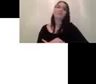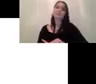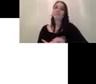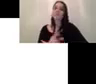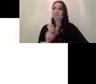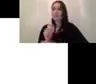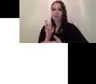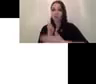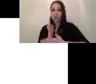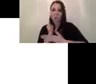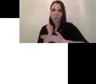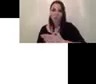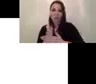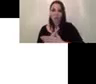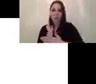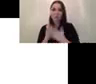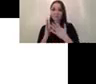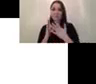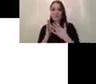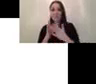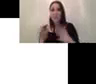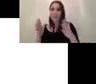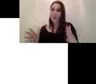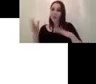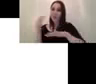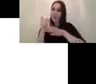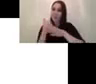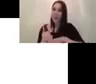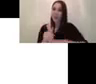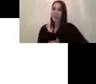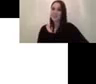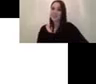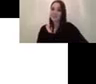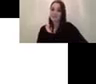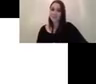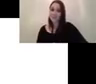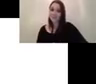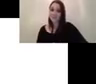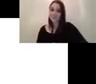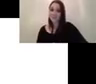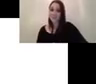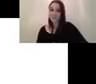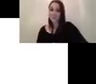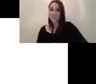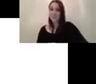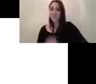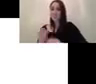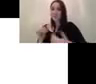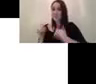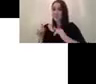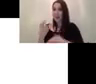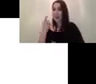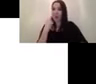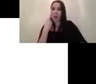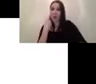about, then population-based training, Bayesian optimization could be something you could look at.